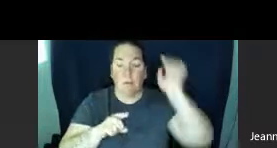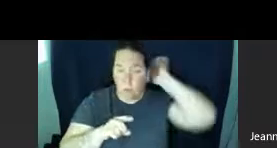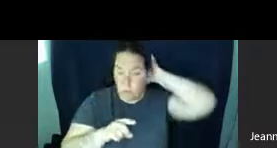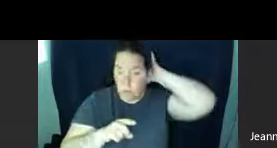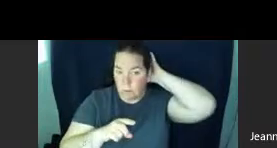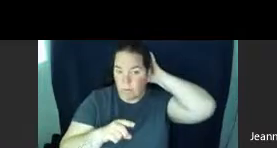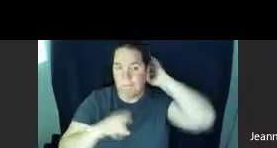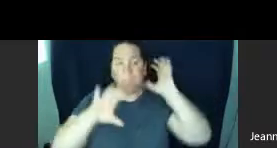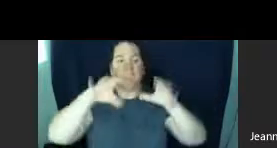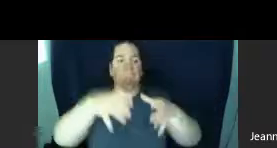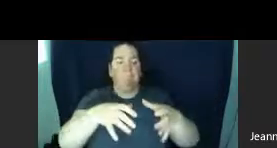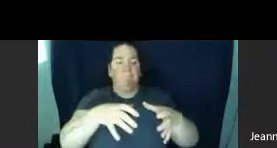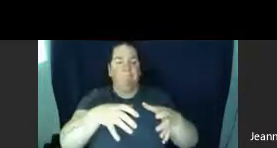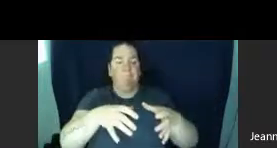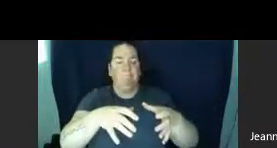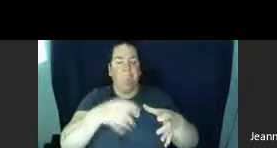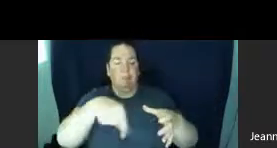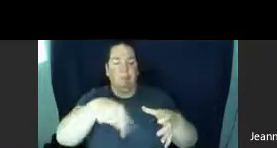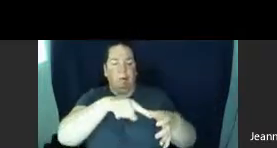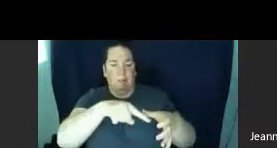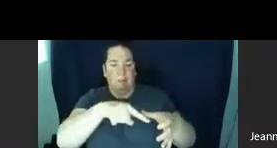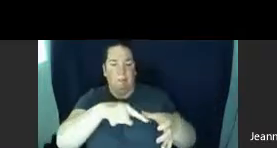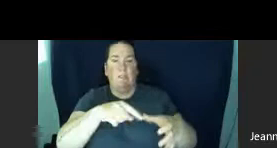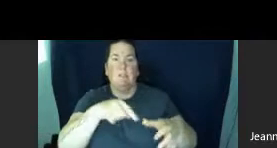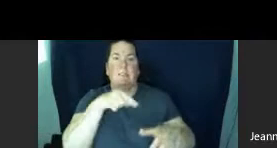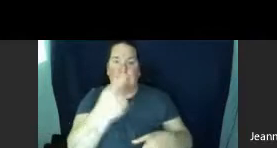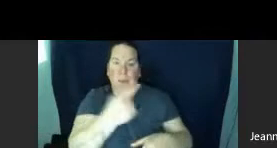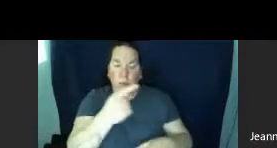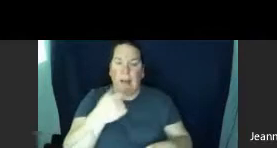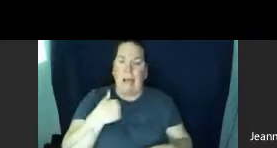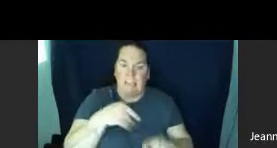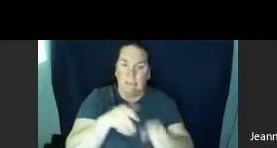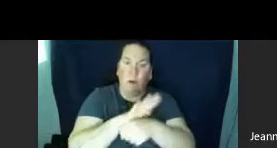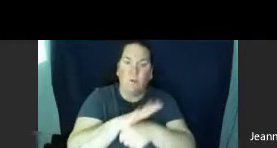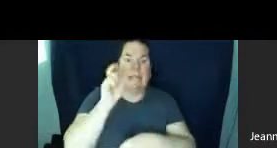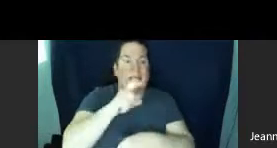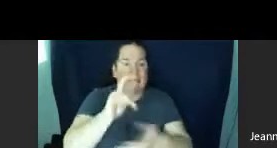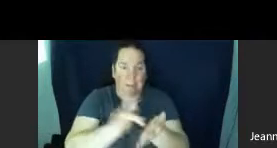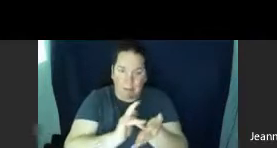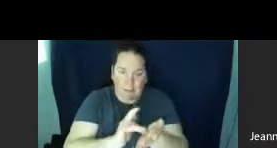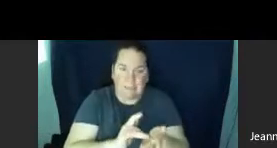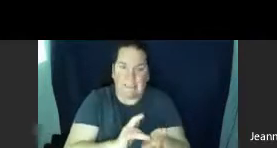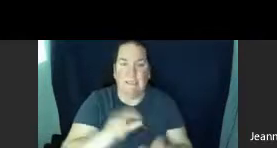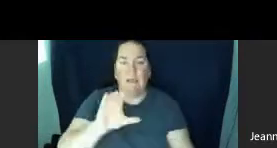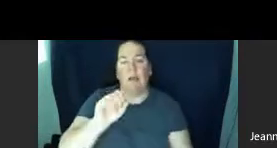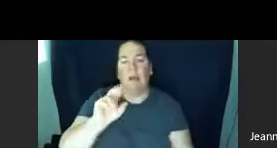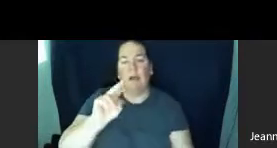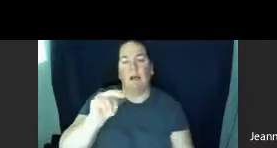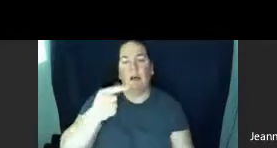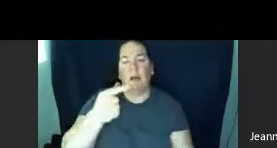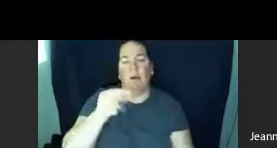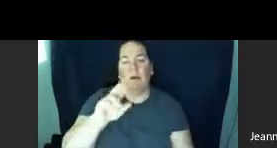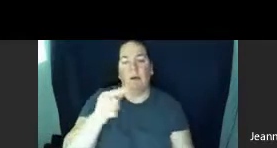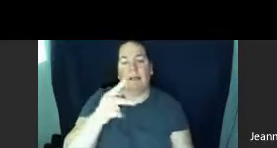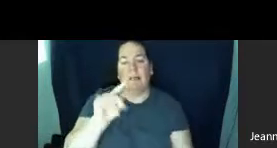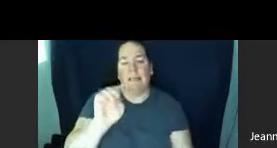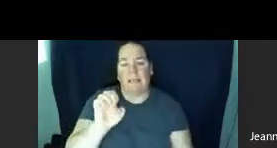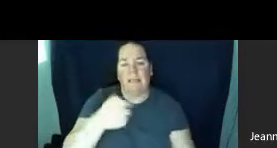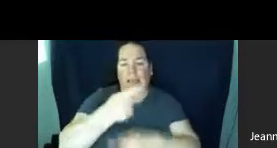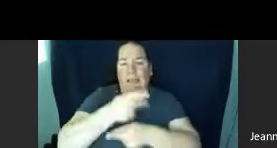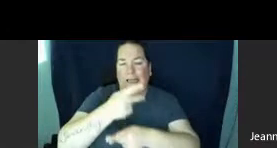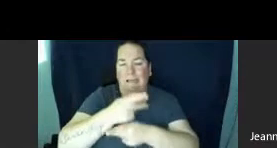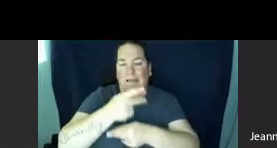might be someone with COVID-19 who needs these drugs. And of course, we know that people in congregate care settings are at